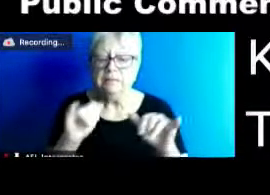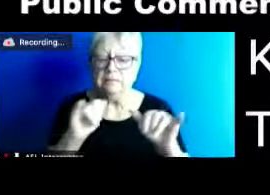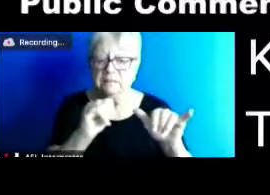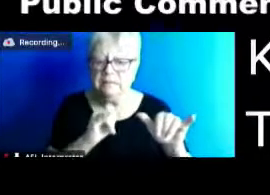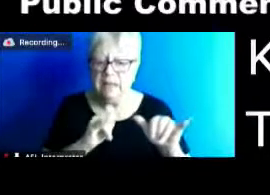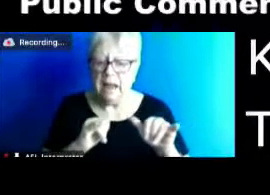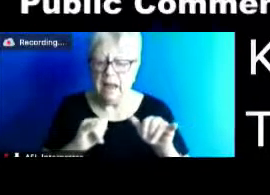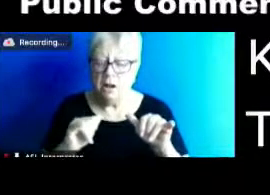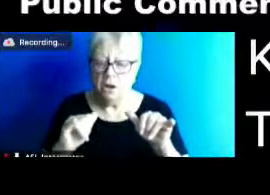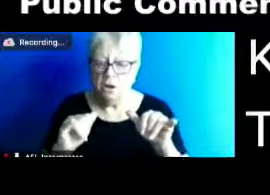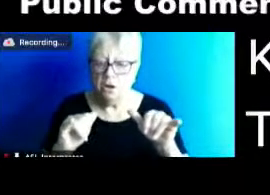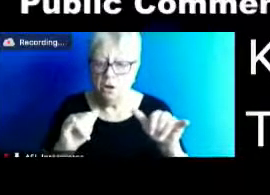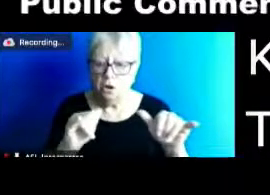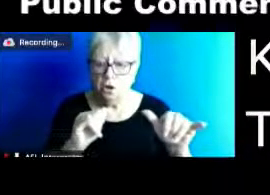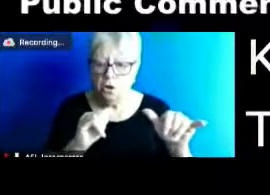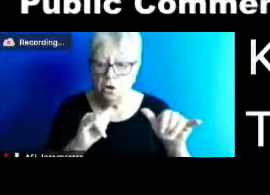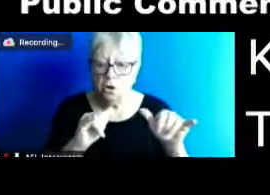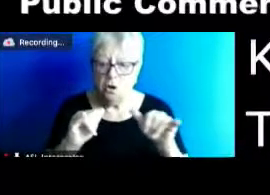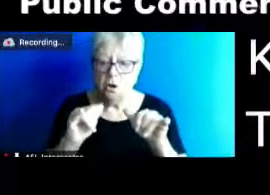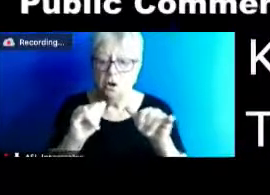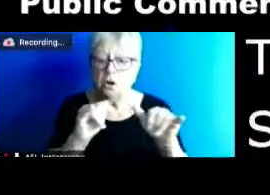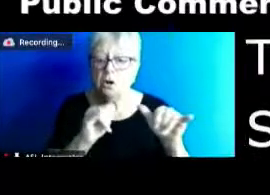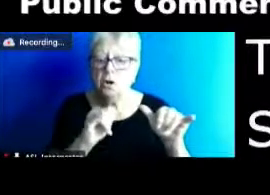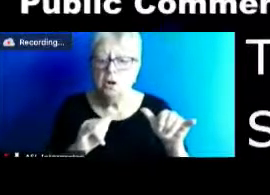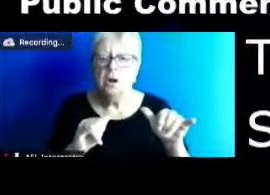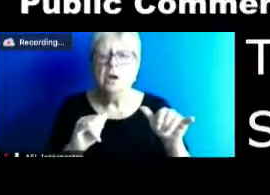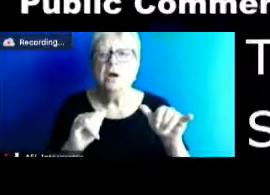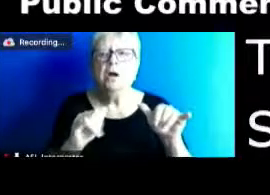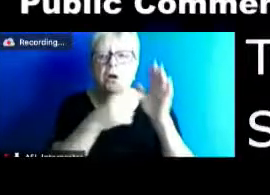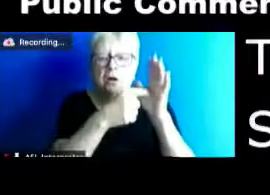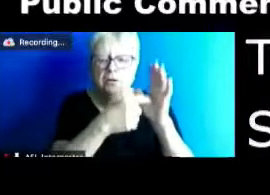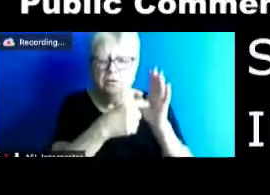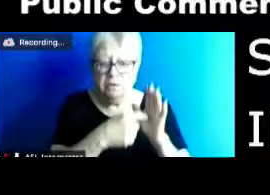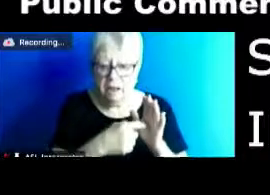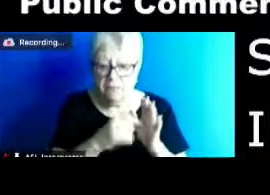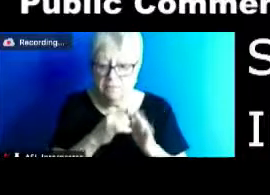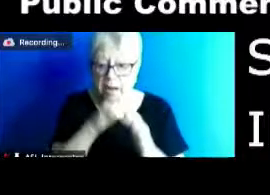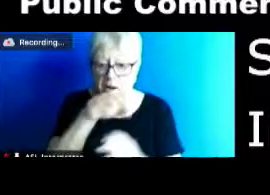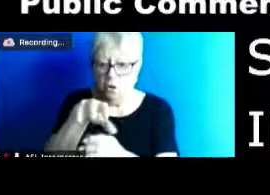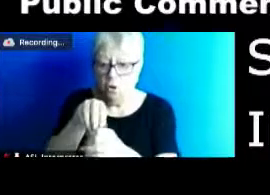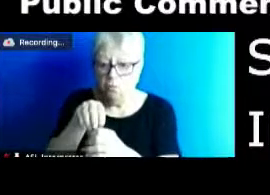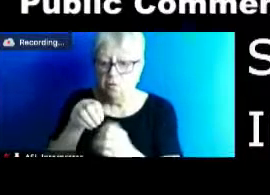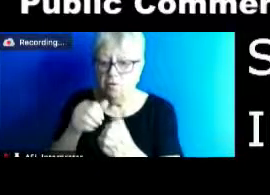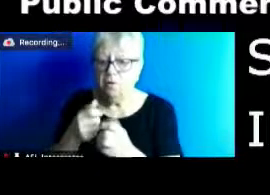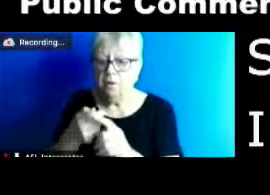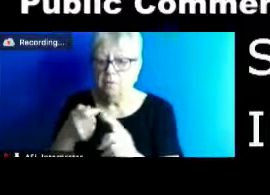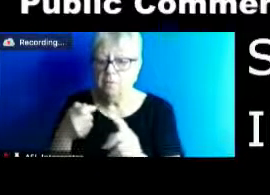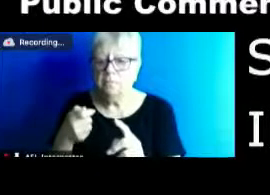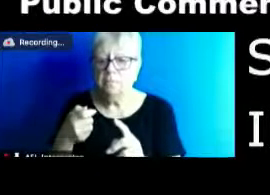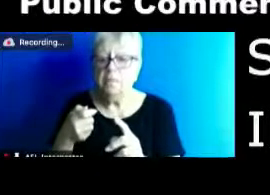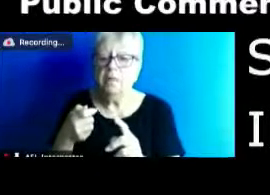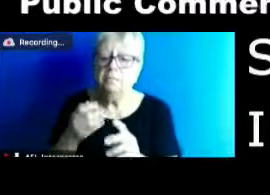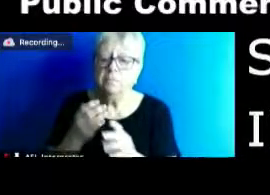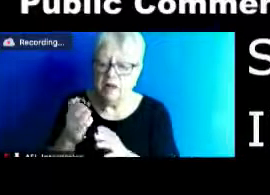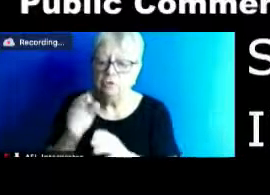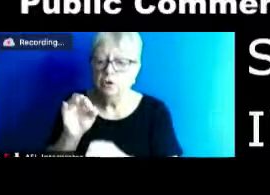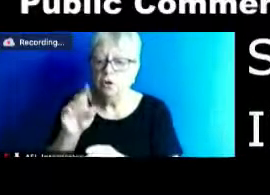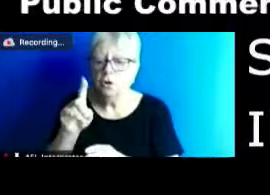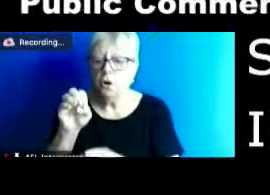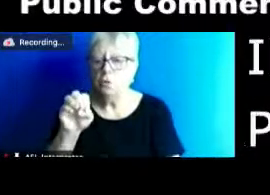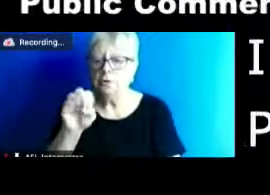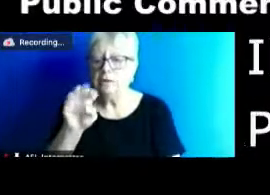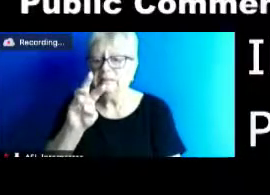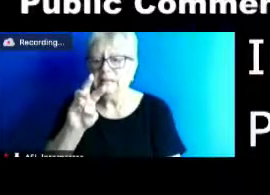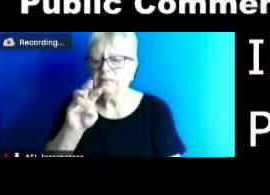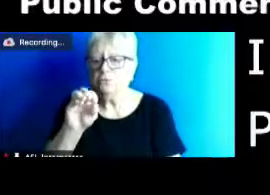Standard conditions have been incorporated from the Business Professions Code 6072, which is